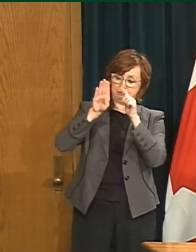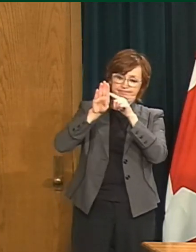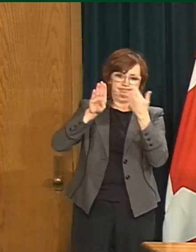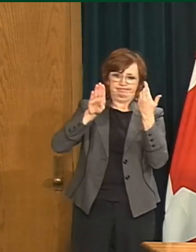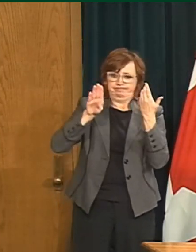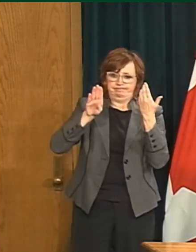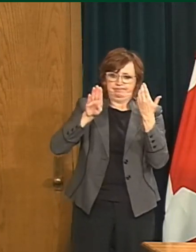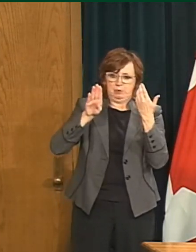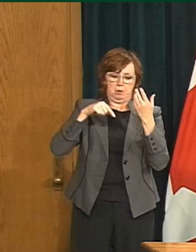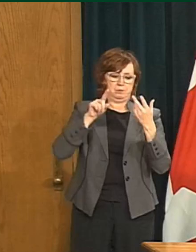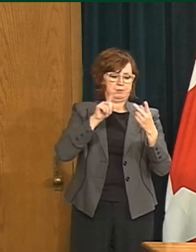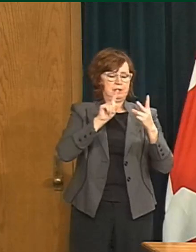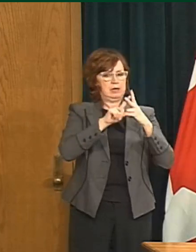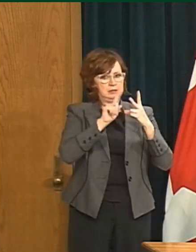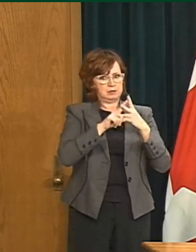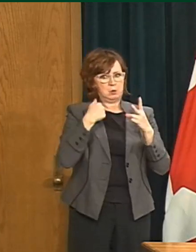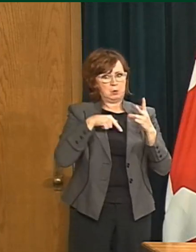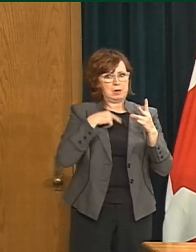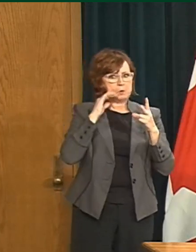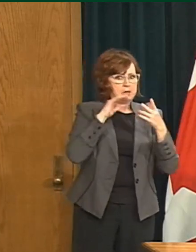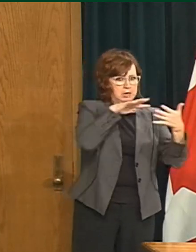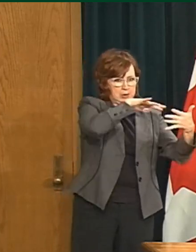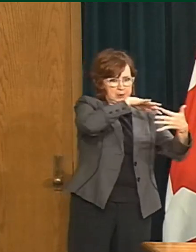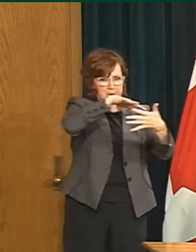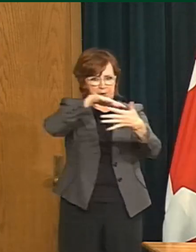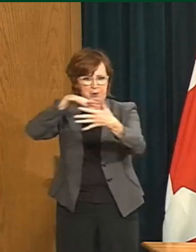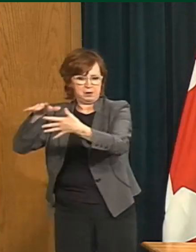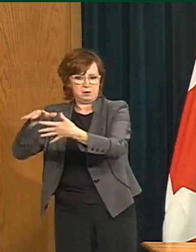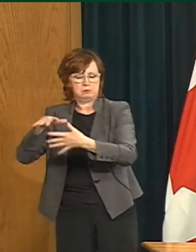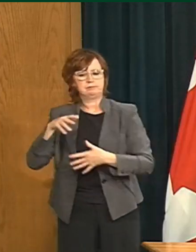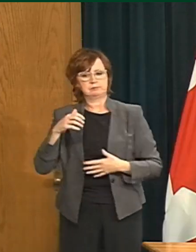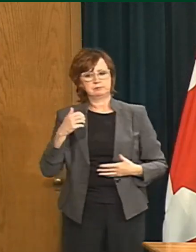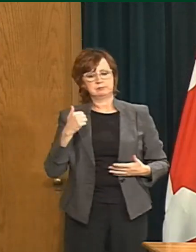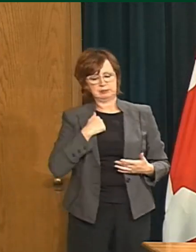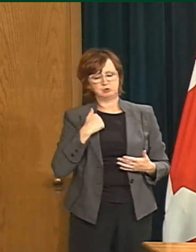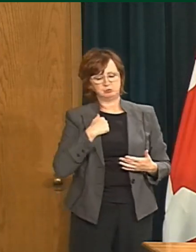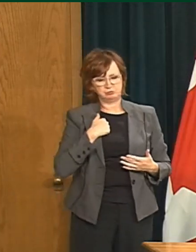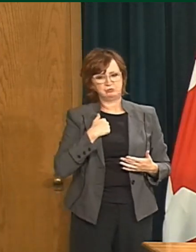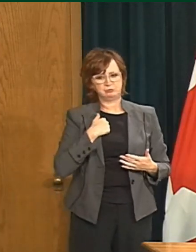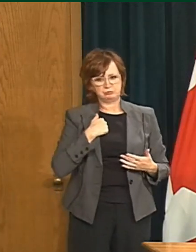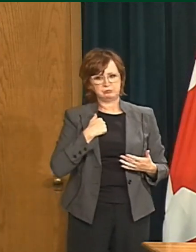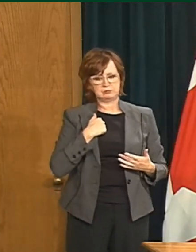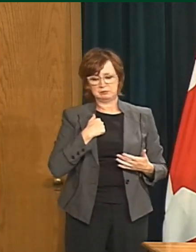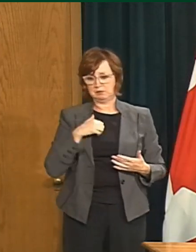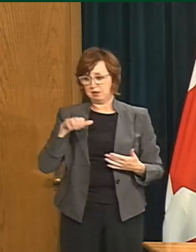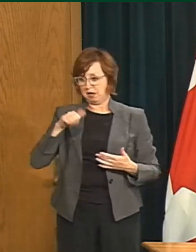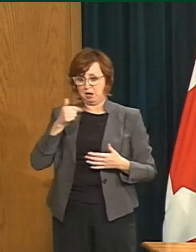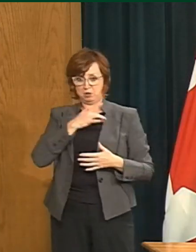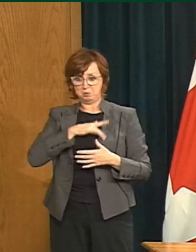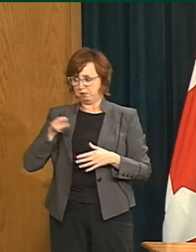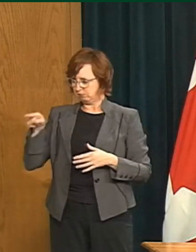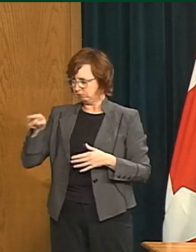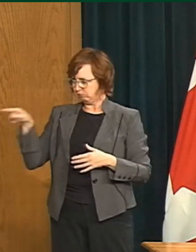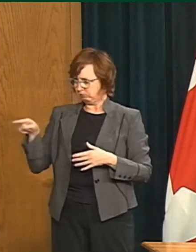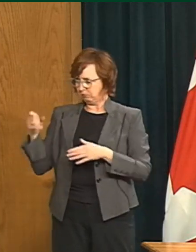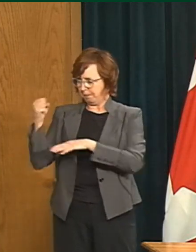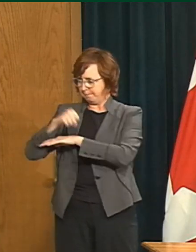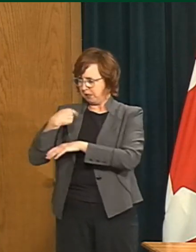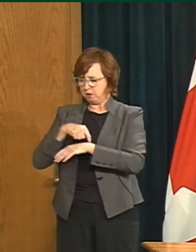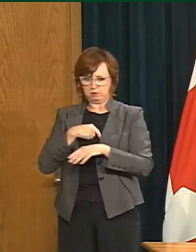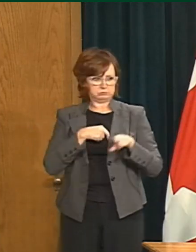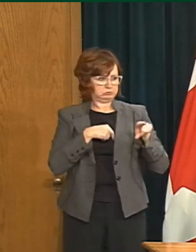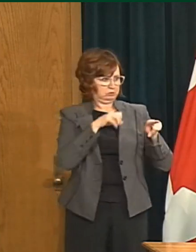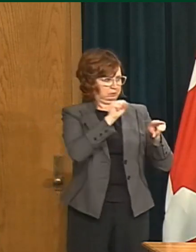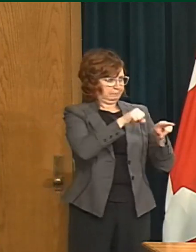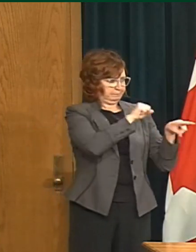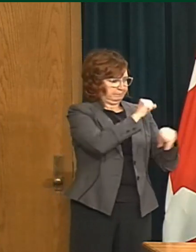looking to a number of provinces that, quite frankly, are further along in the curve than we are here in Saskatchewan. We look at British